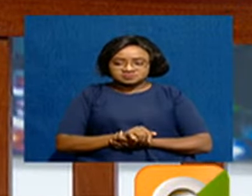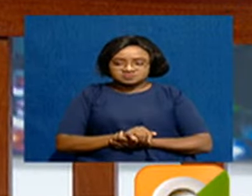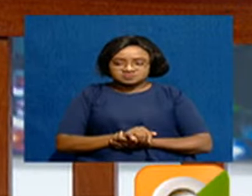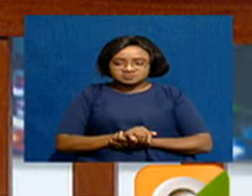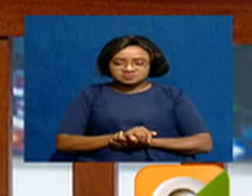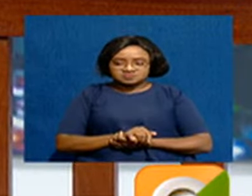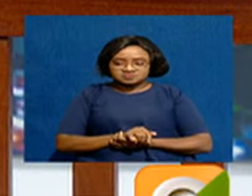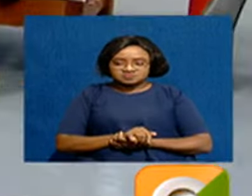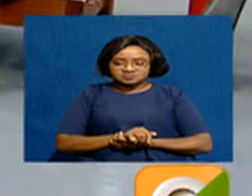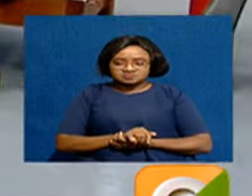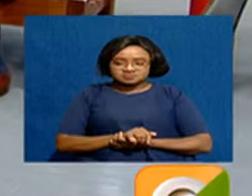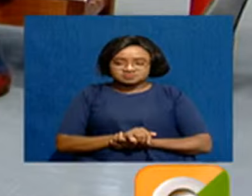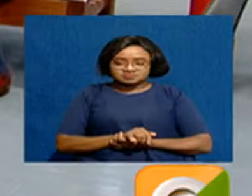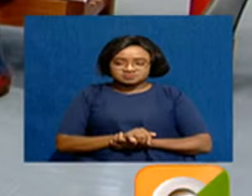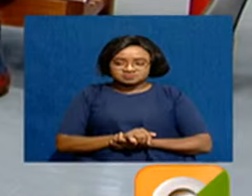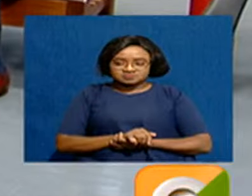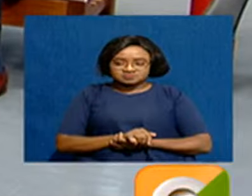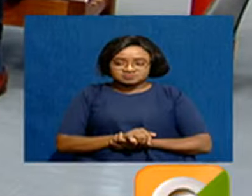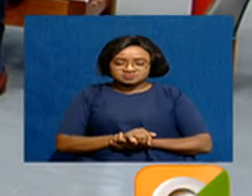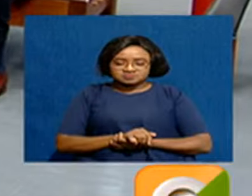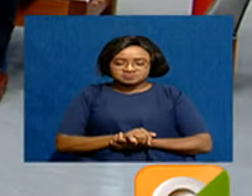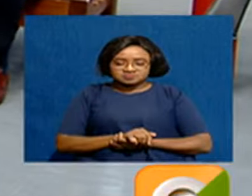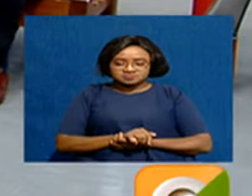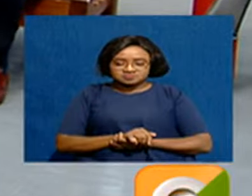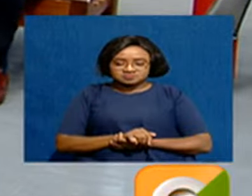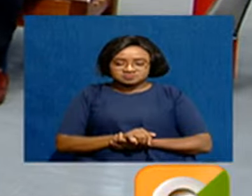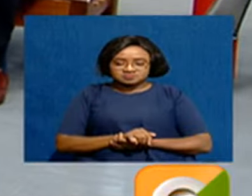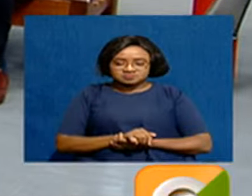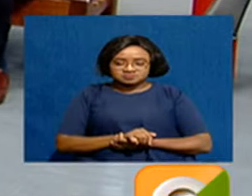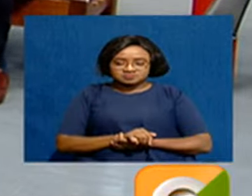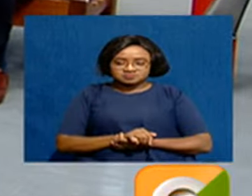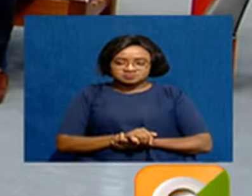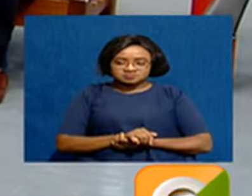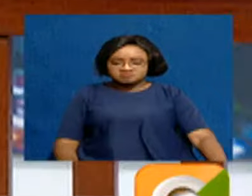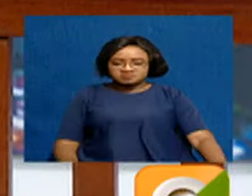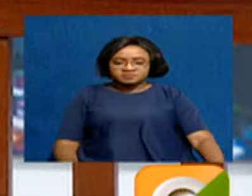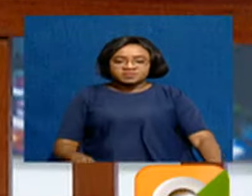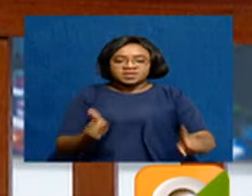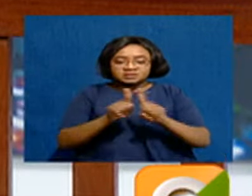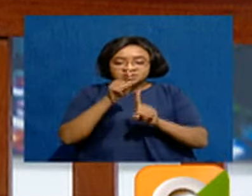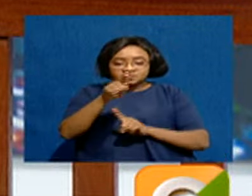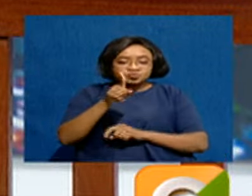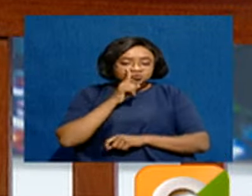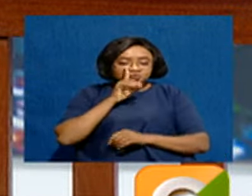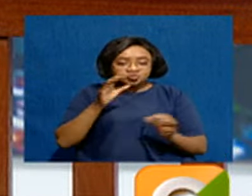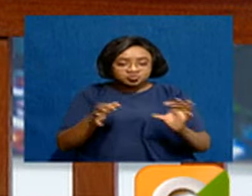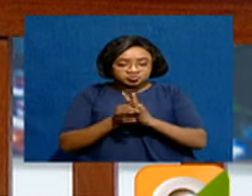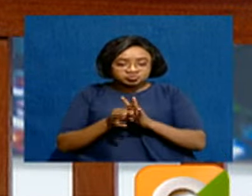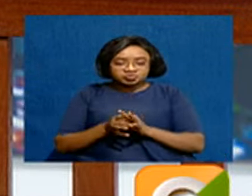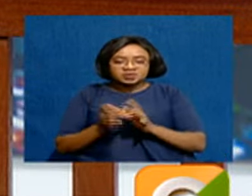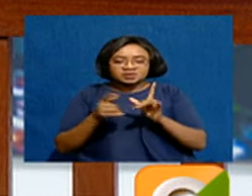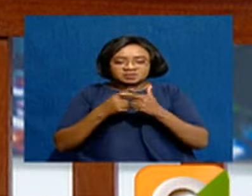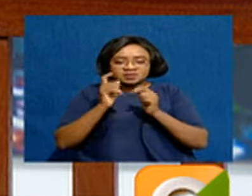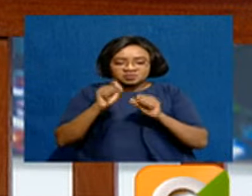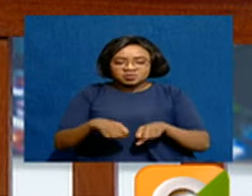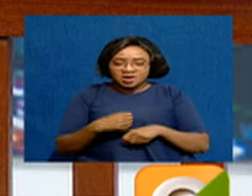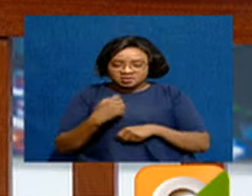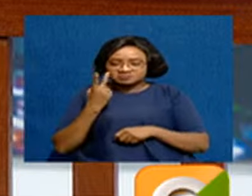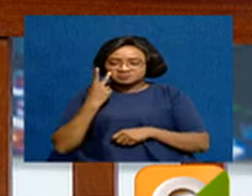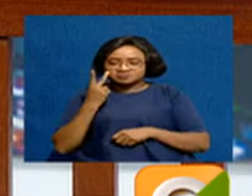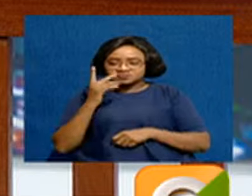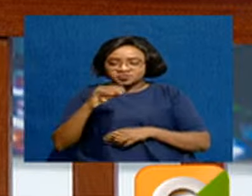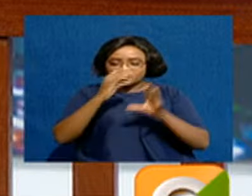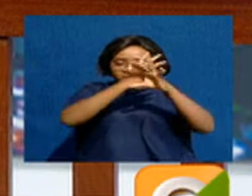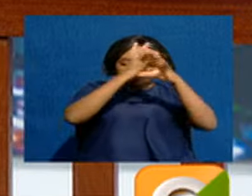Speaking of airspace, there's no way I can let you go without asking you about the wrangles within UDA. You can criticize from the president to